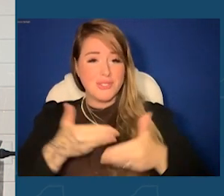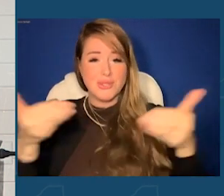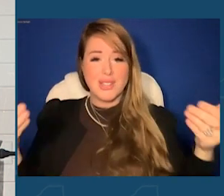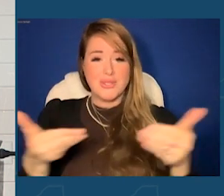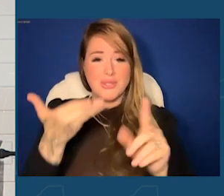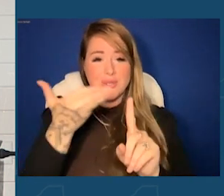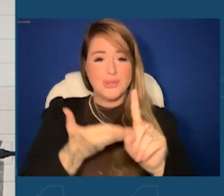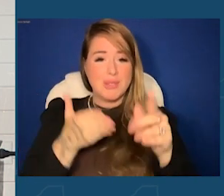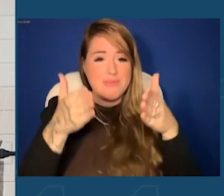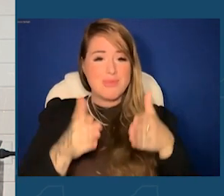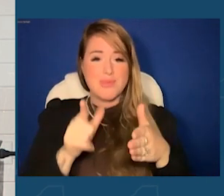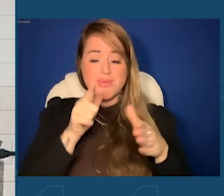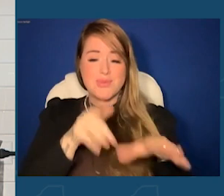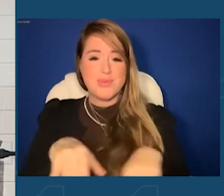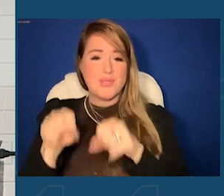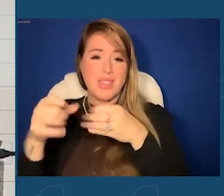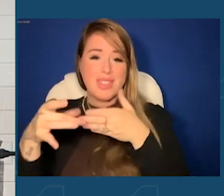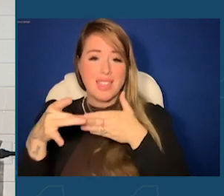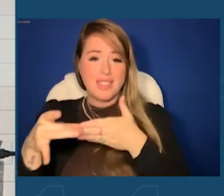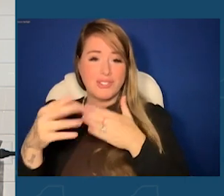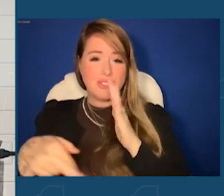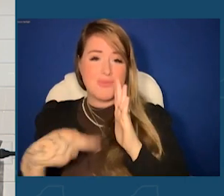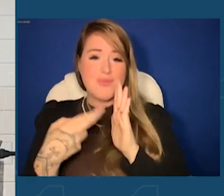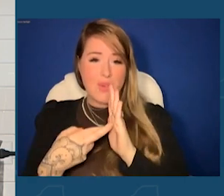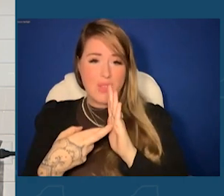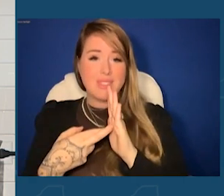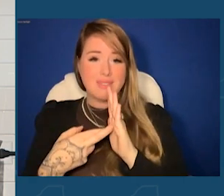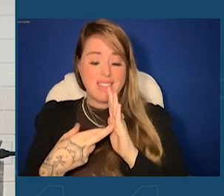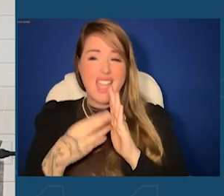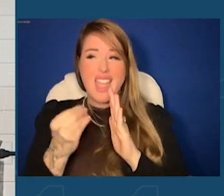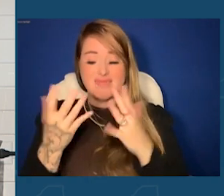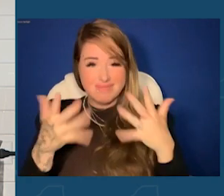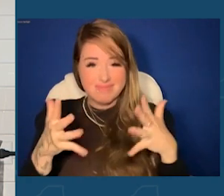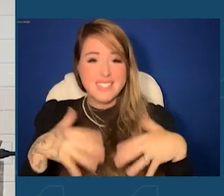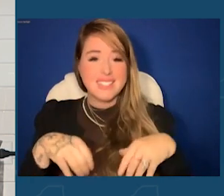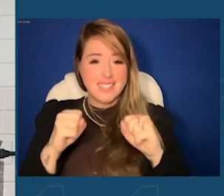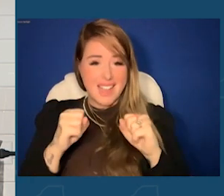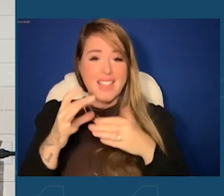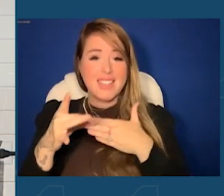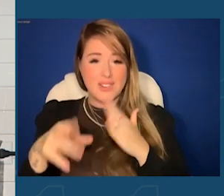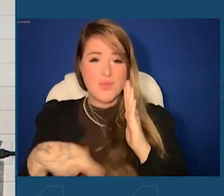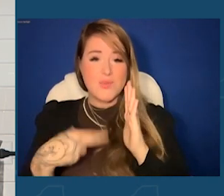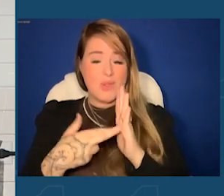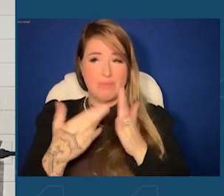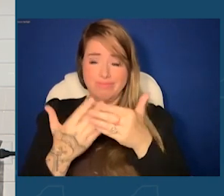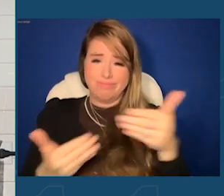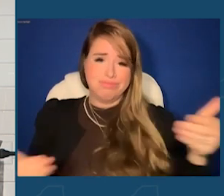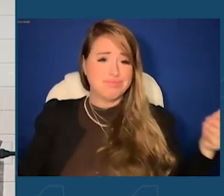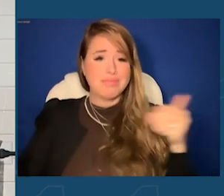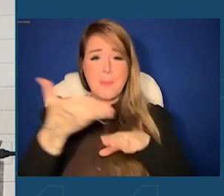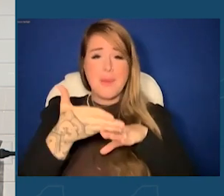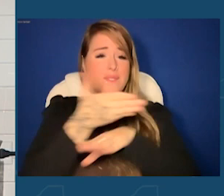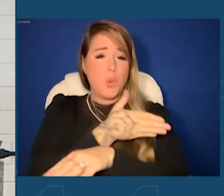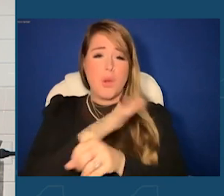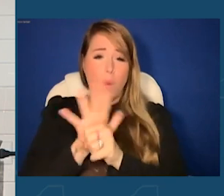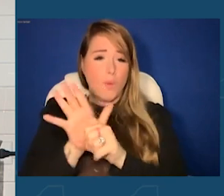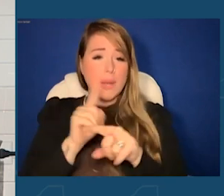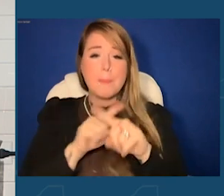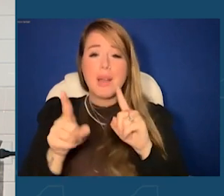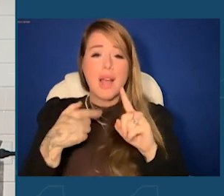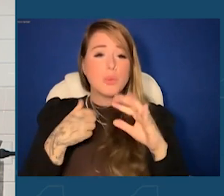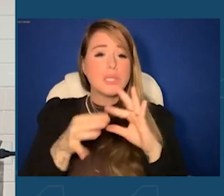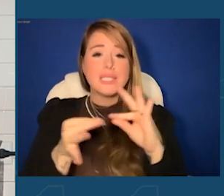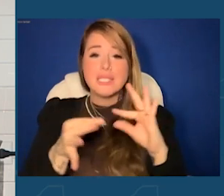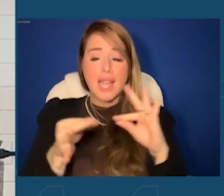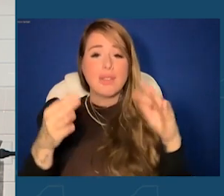somebody who took a leadership role and has taken a leadership role well before COVID, but certainly I would say the degree to which